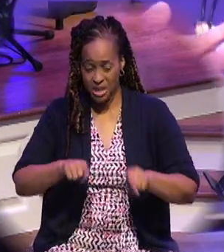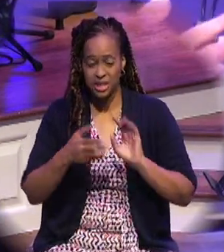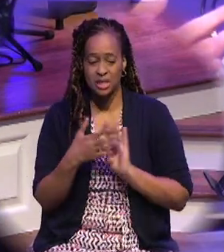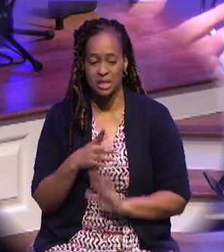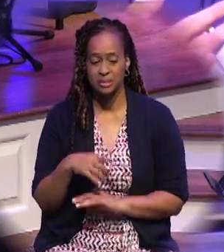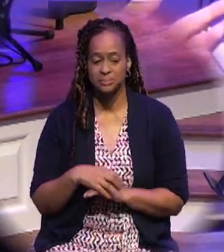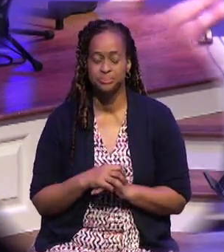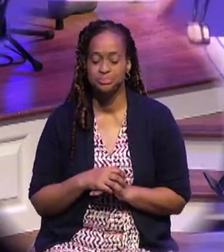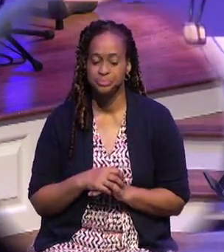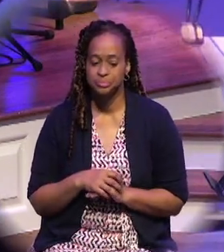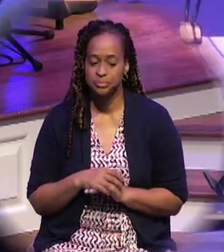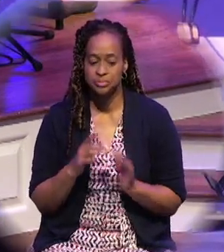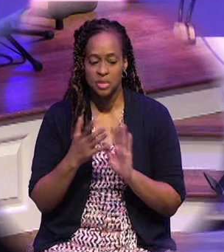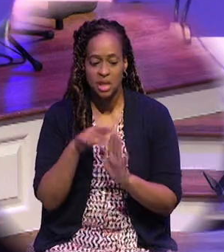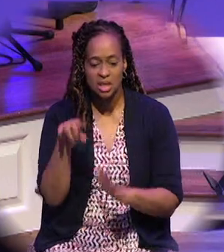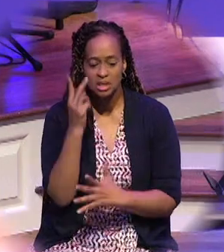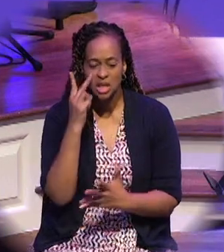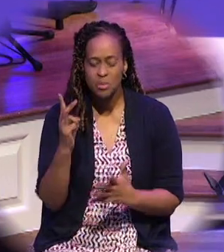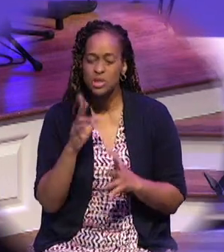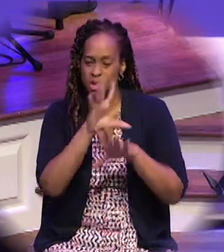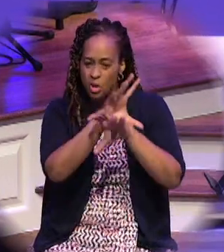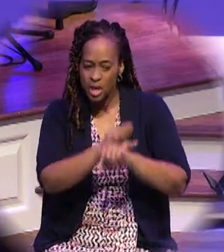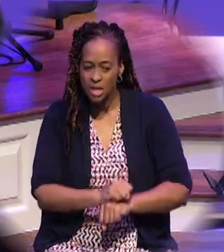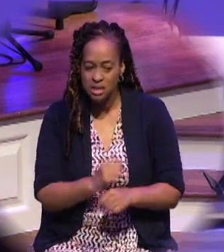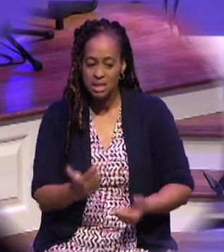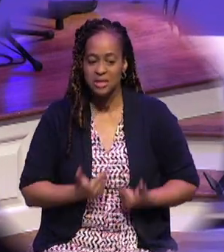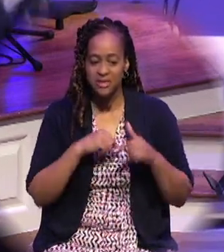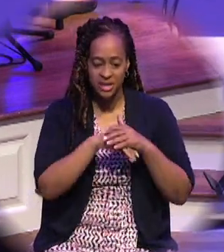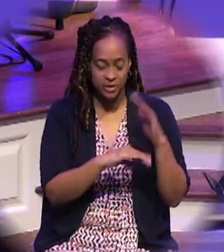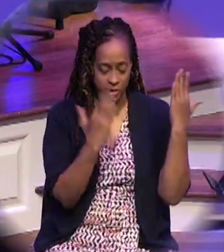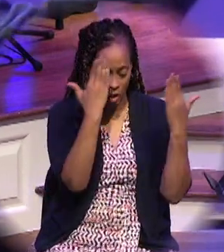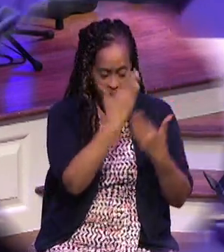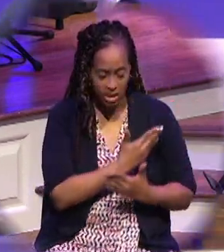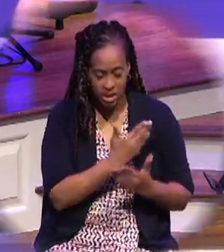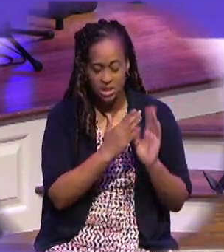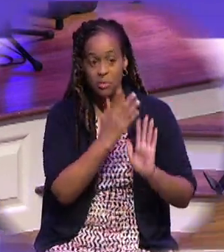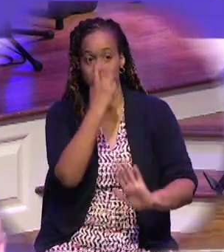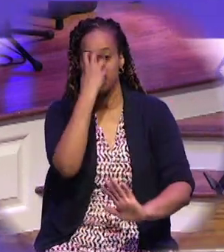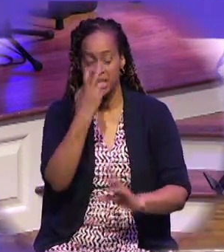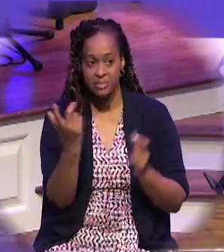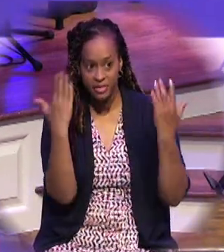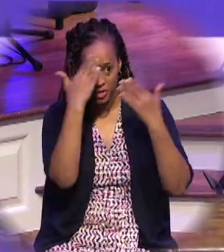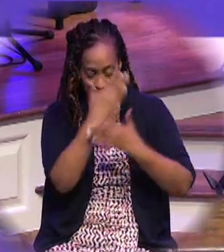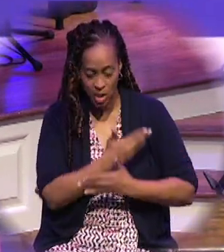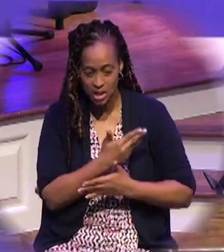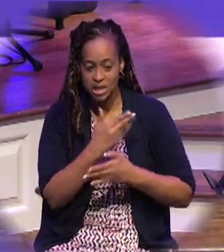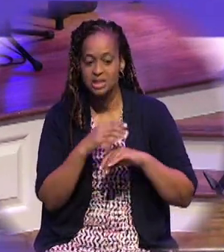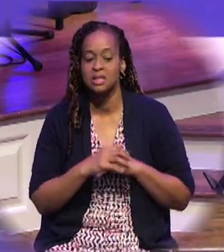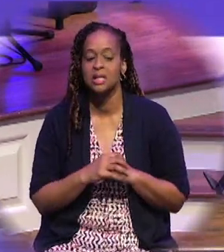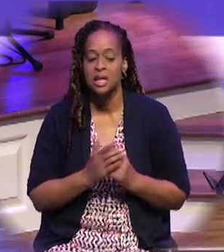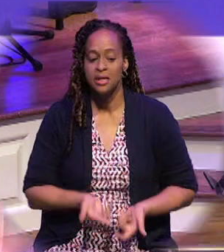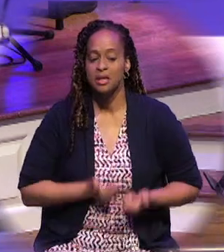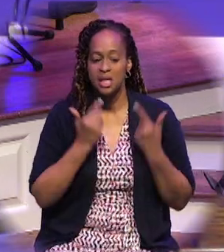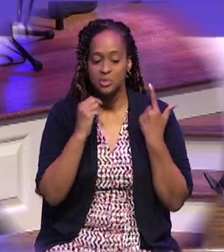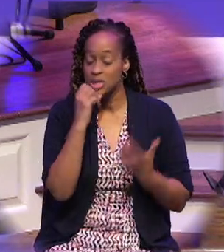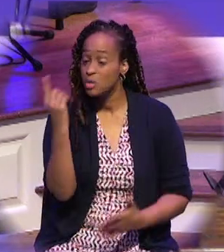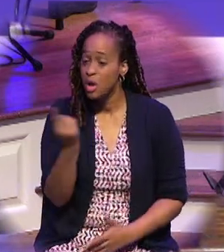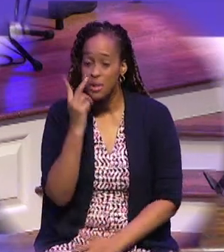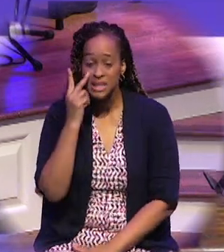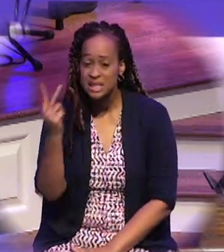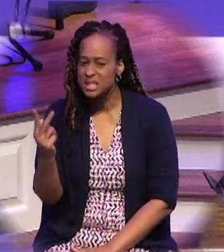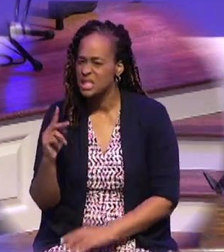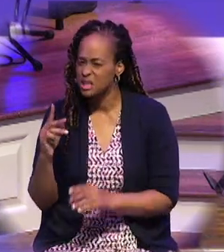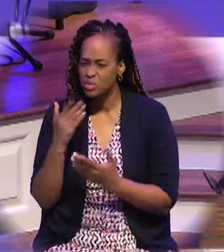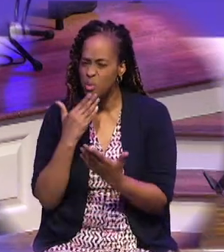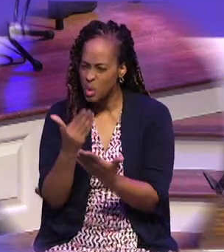really knew it. See, when we're so accustomed to living in the darkness, when we're blinded by the darkness in our day-to-day lives, we don't always see well, do